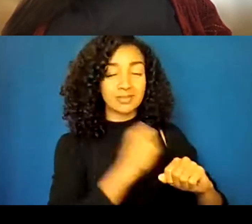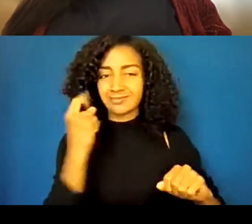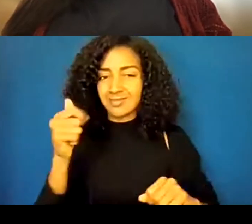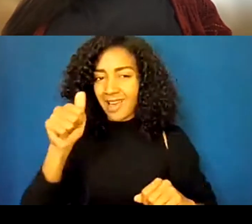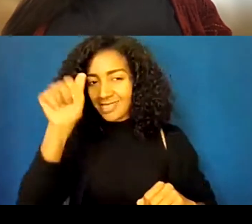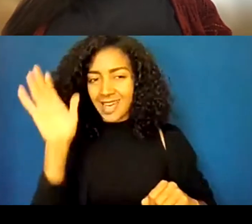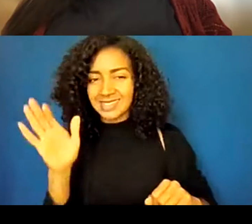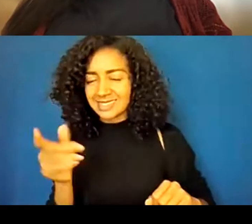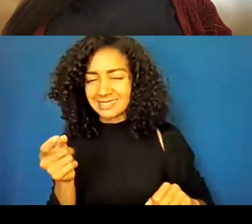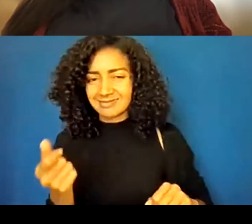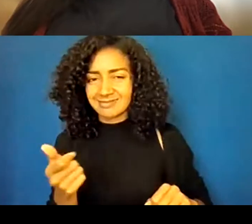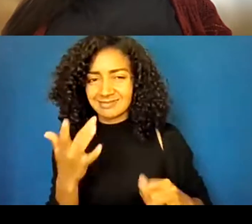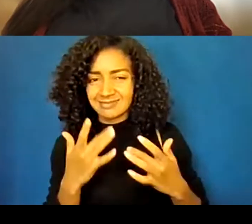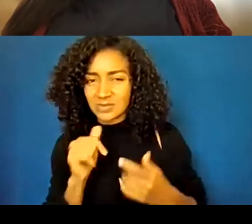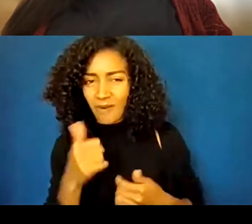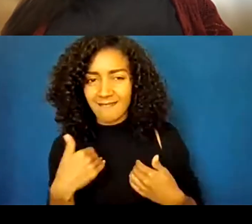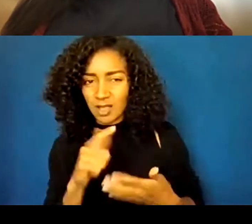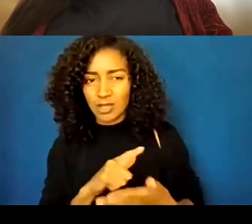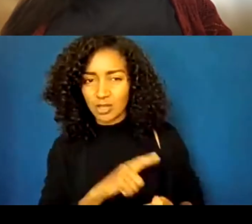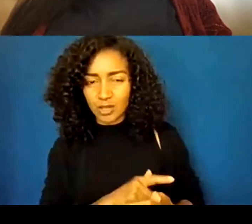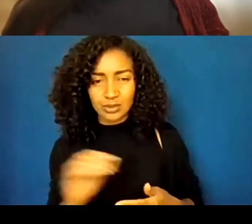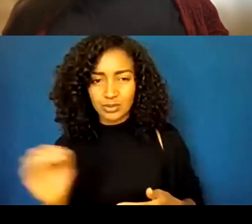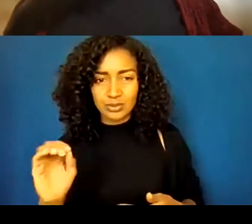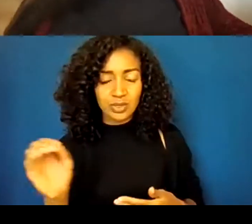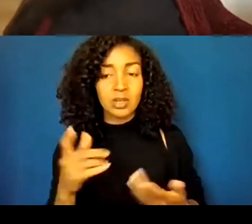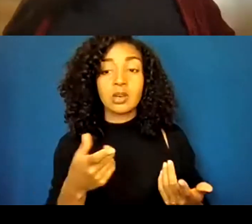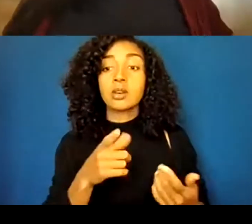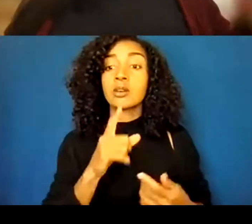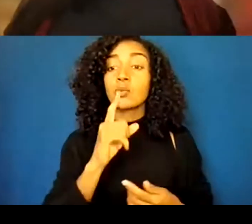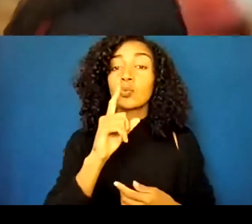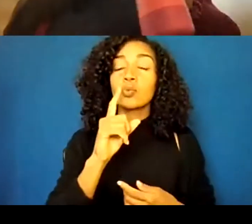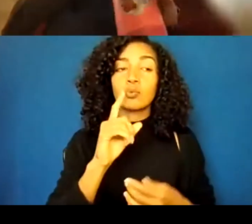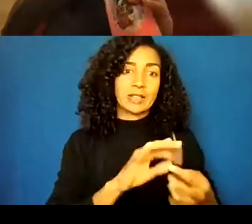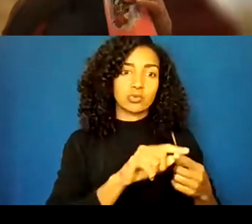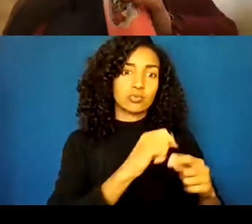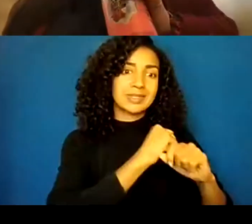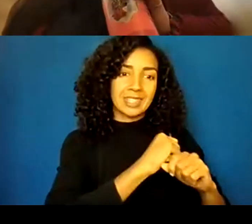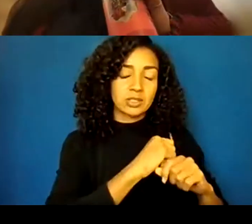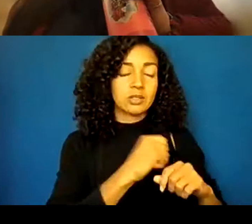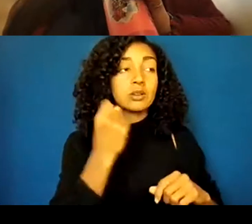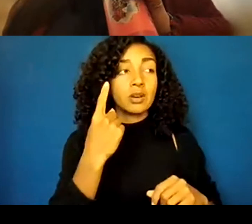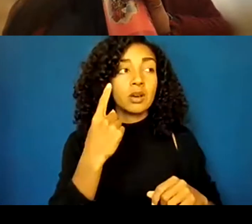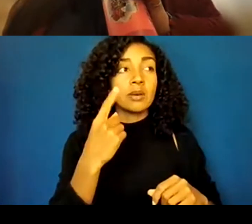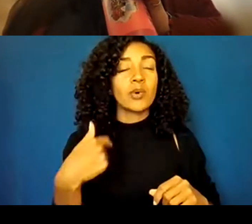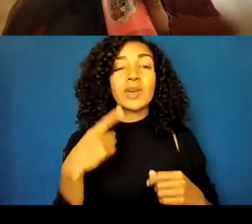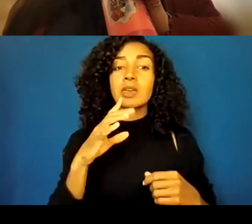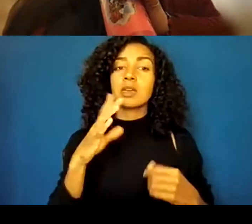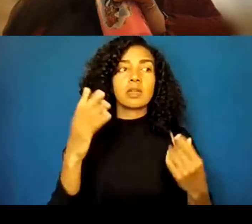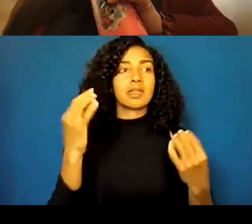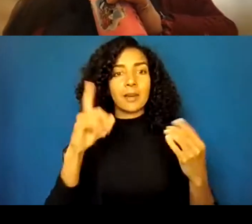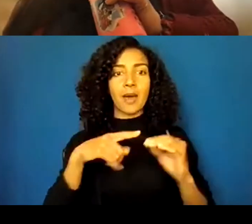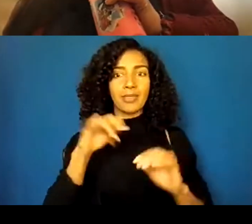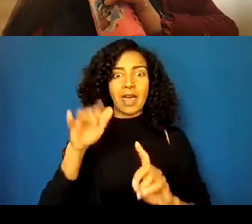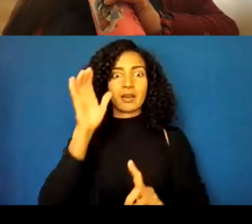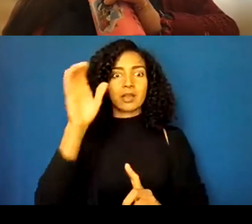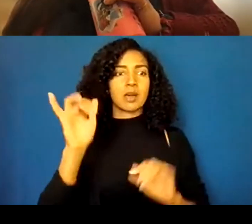have. And I think that when we talk about the whole idea that how can this be a problem